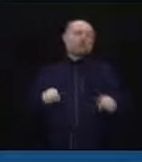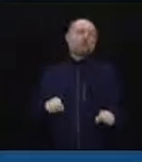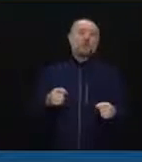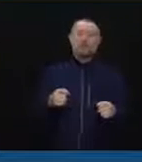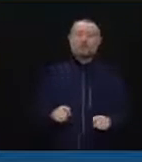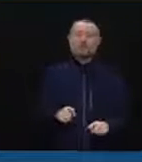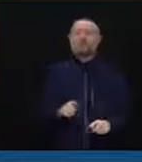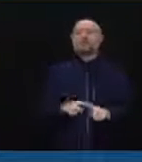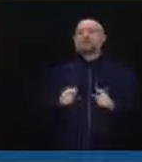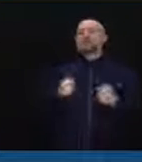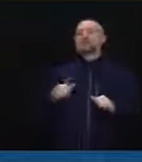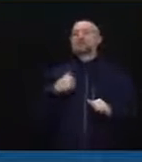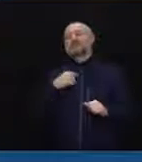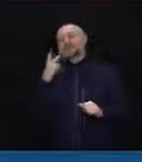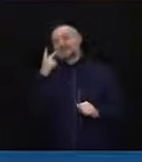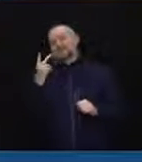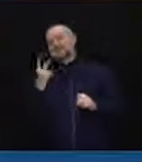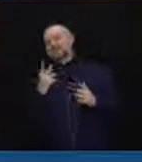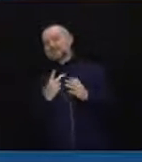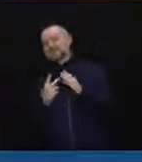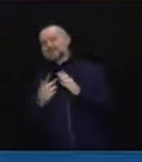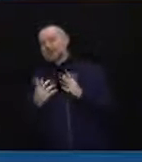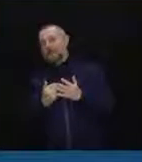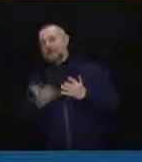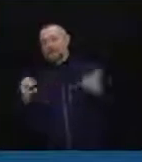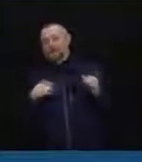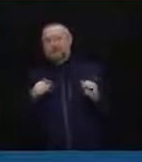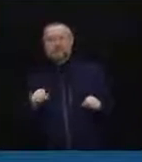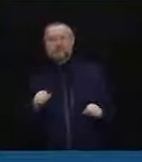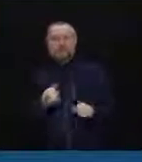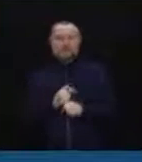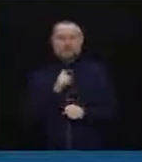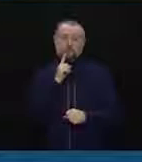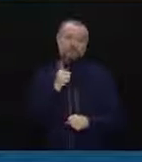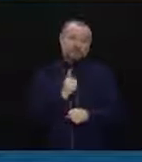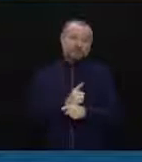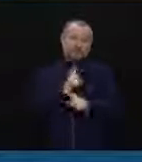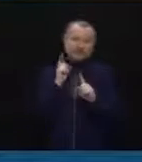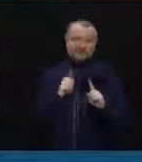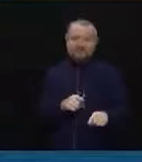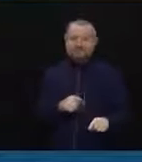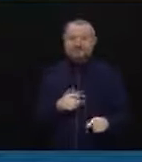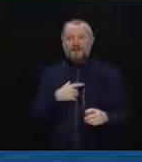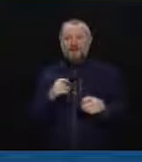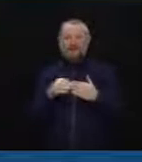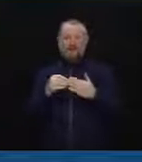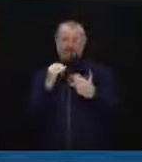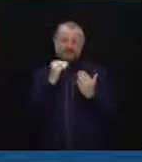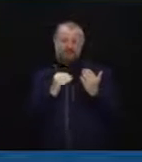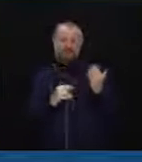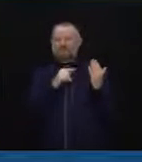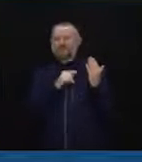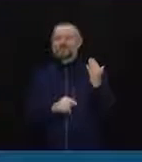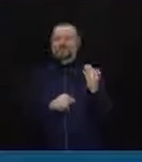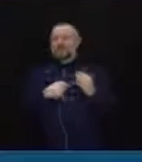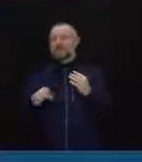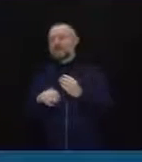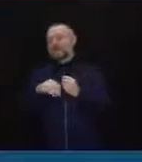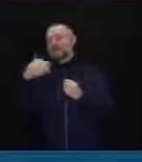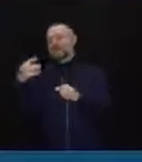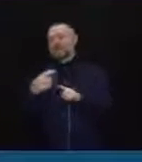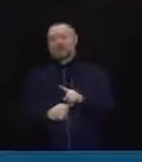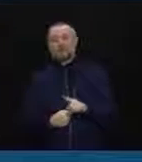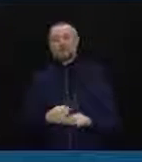as many as we can, and get the right answers through guidance. And that's what this extra month gives us as well. Governor Hochul, two